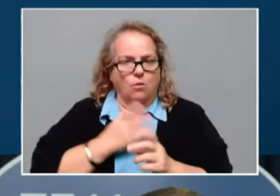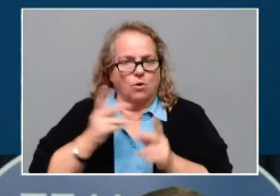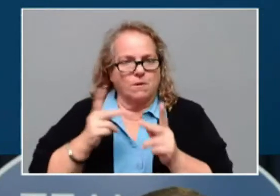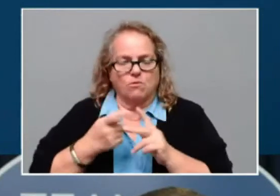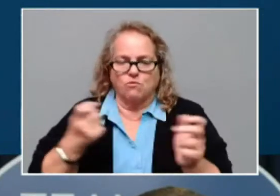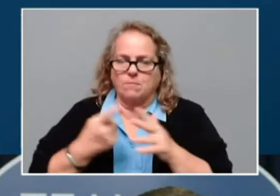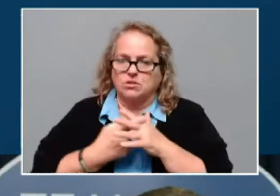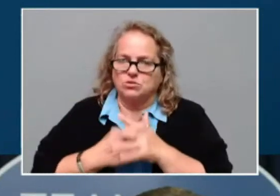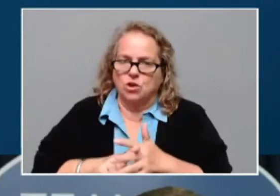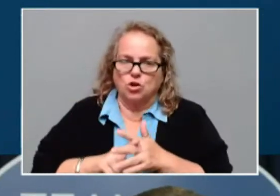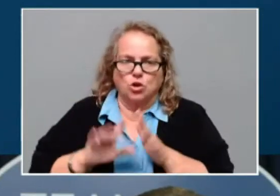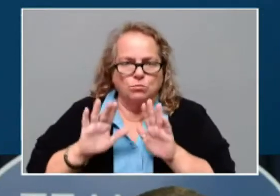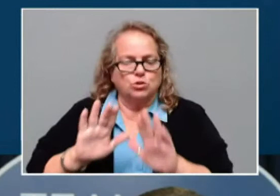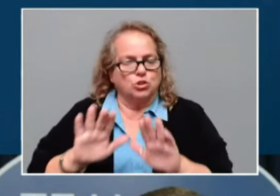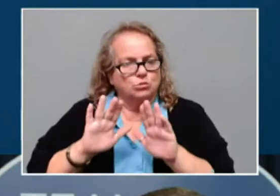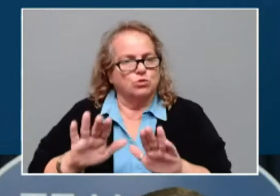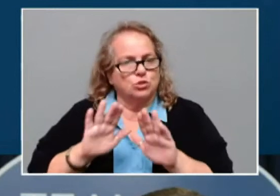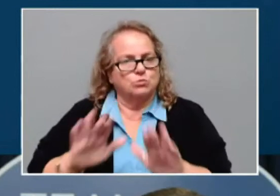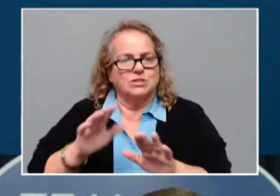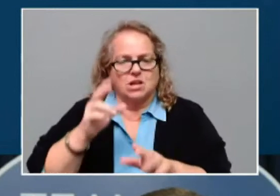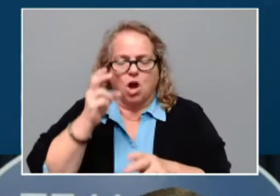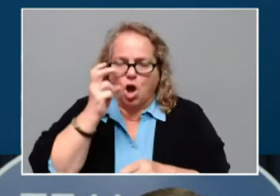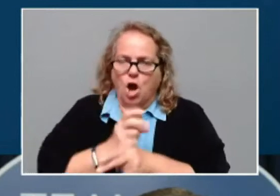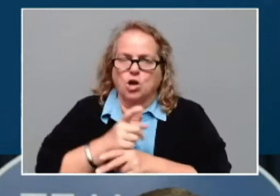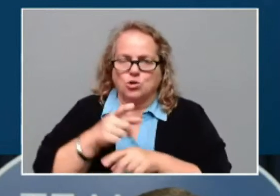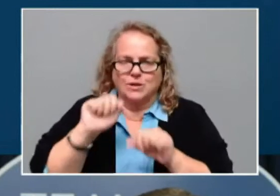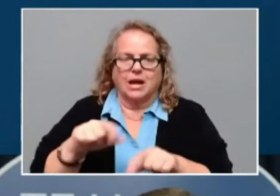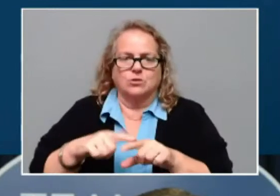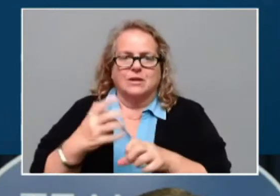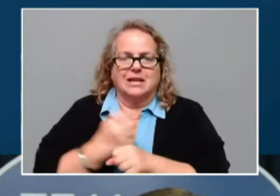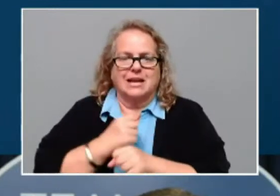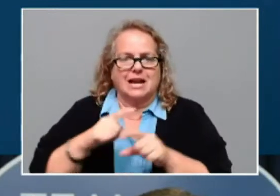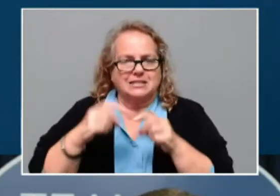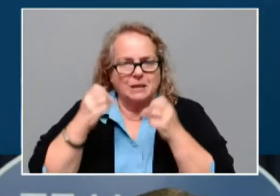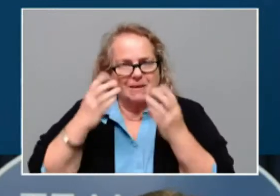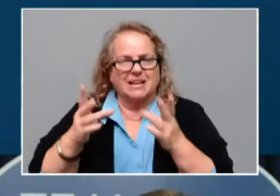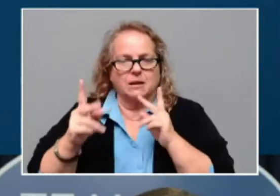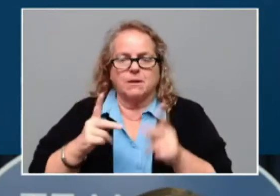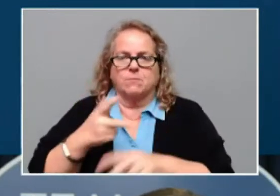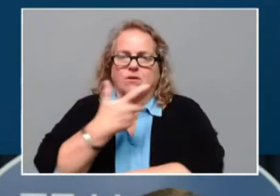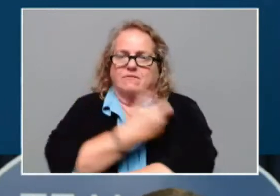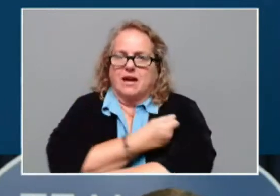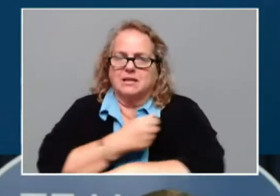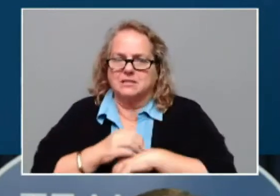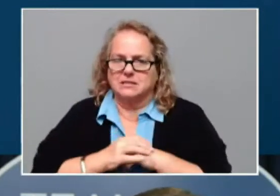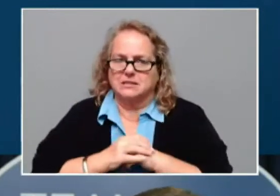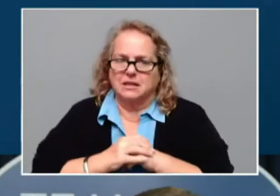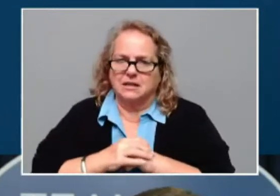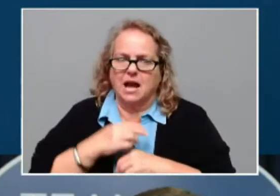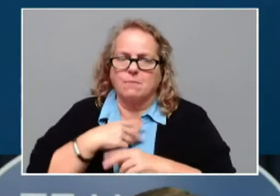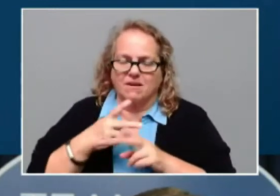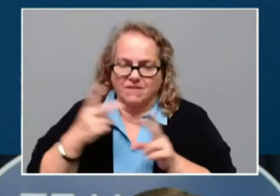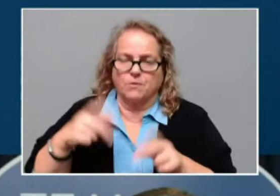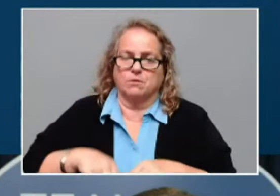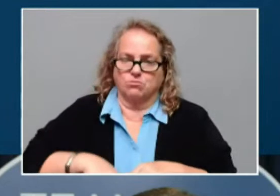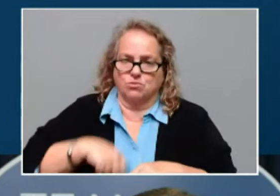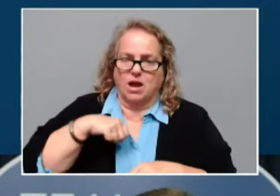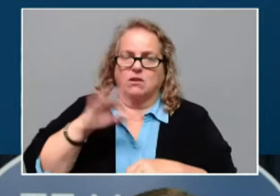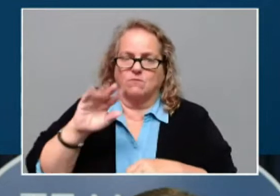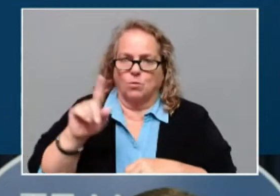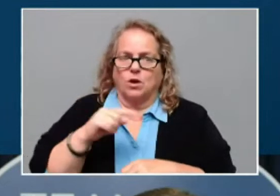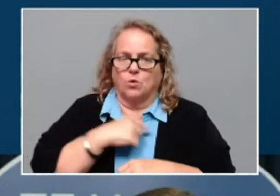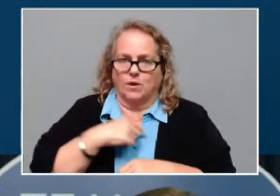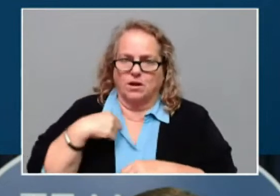as hard as they can to get as many people vaccinated. I'm pretty proud of where we are compared